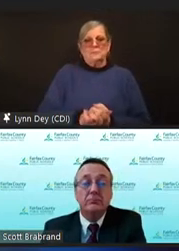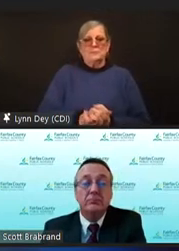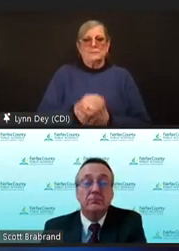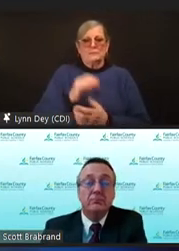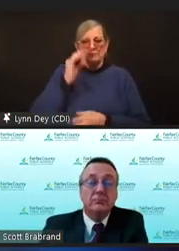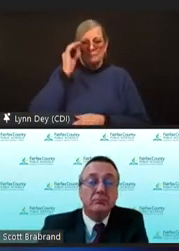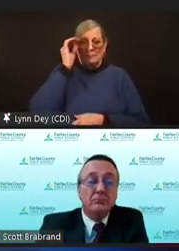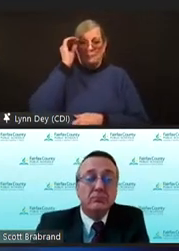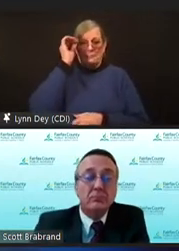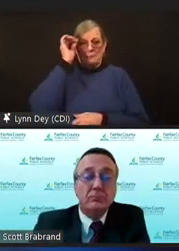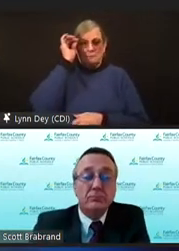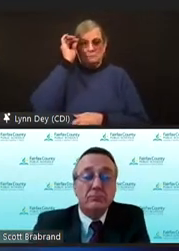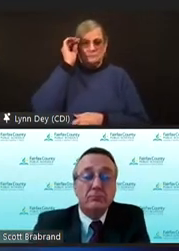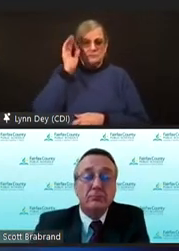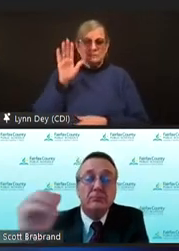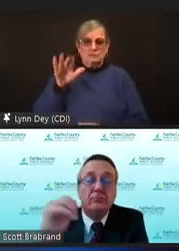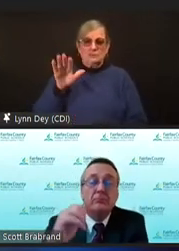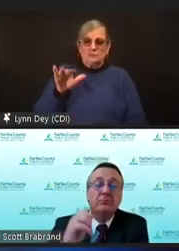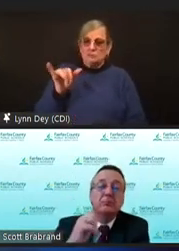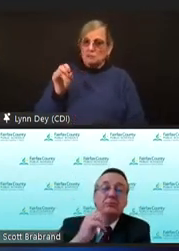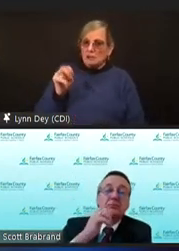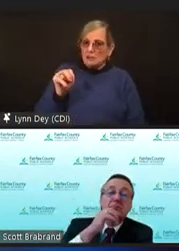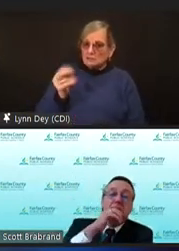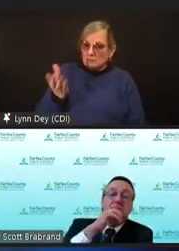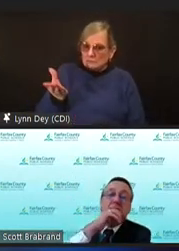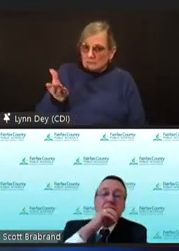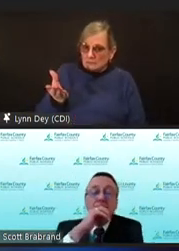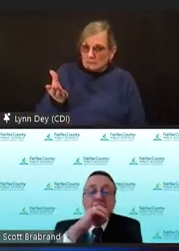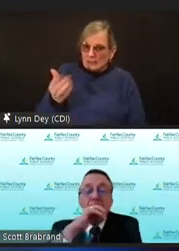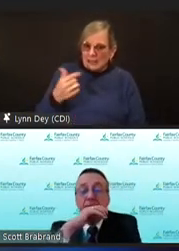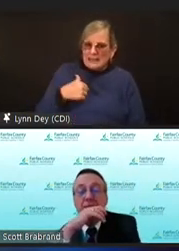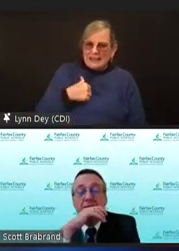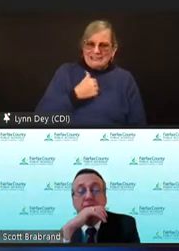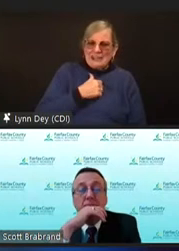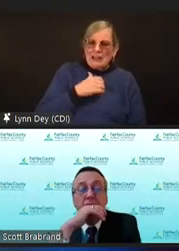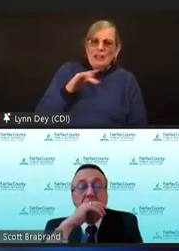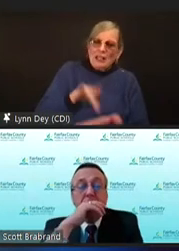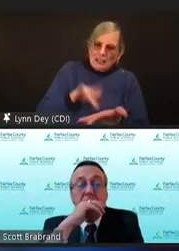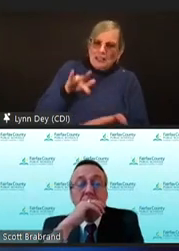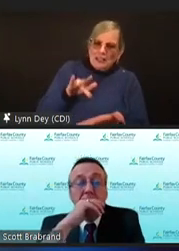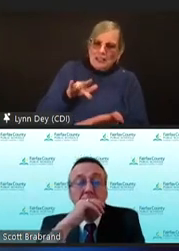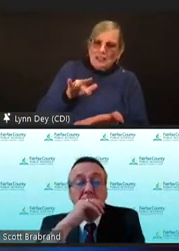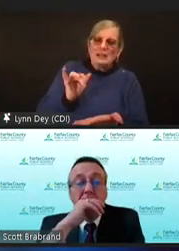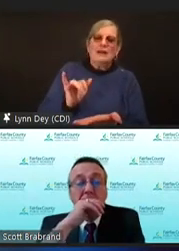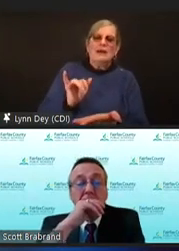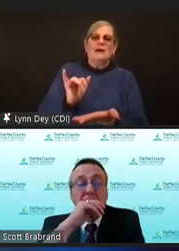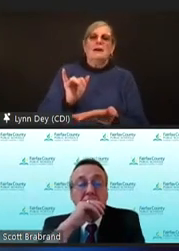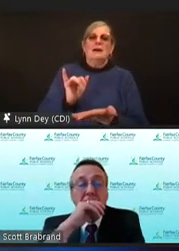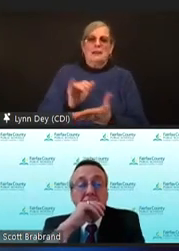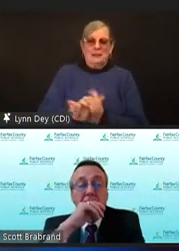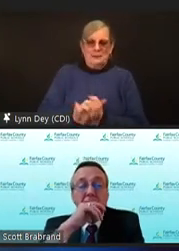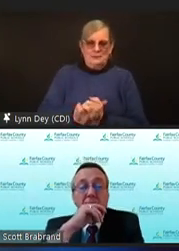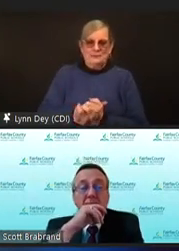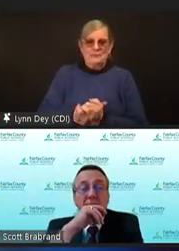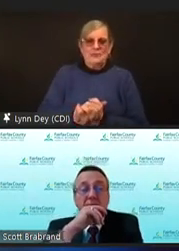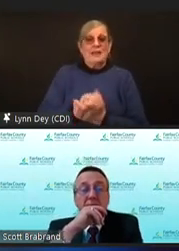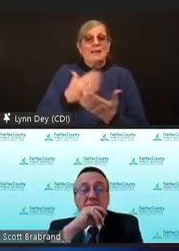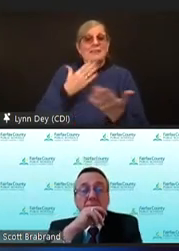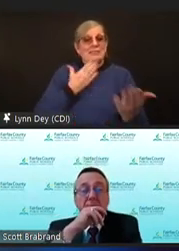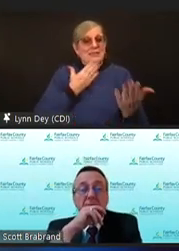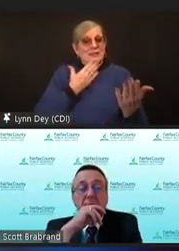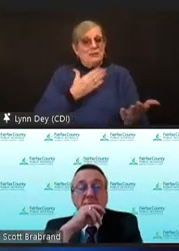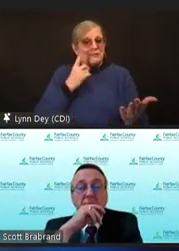Joan? Yes, I had to unmute. I just wanted to thank you for staying the